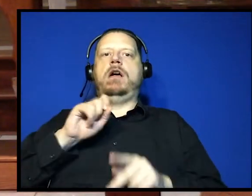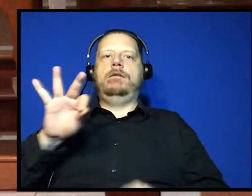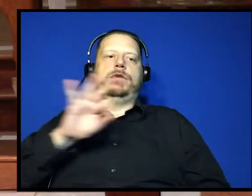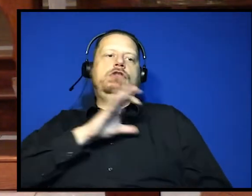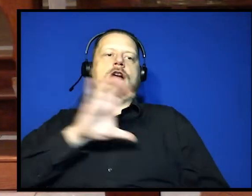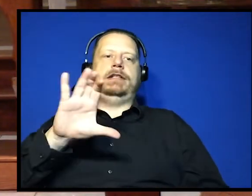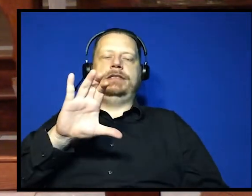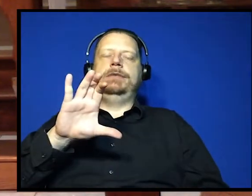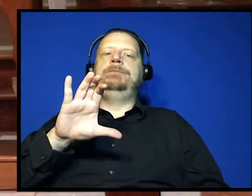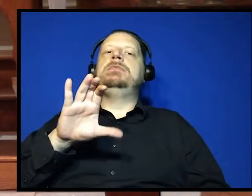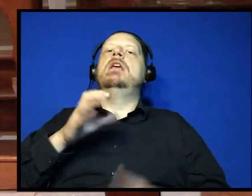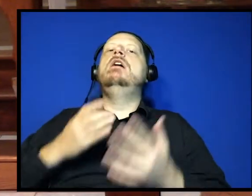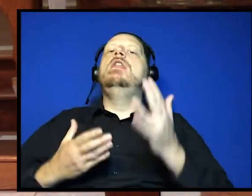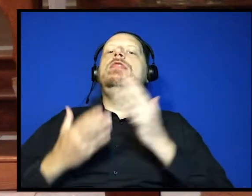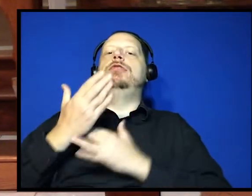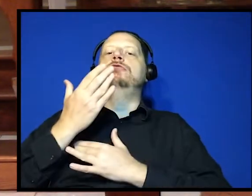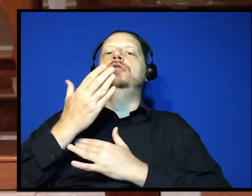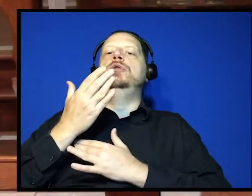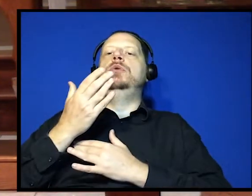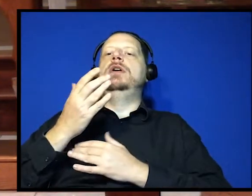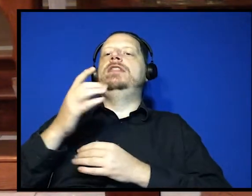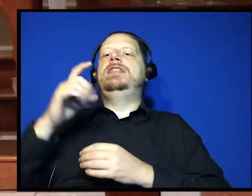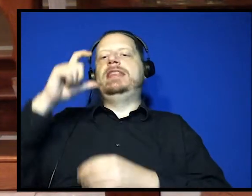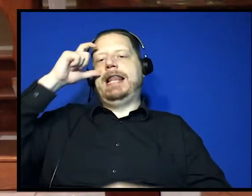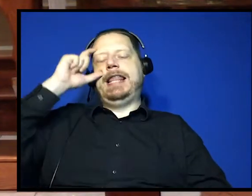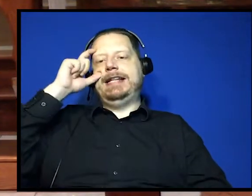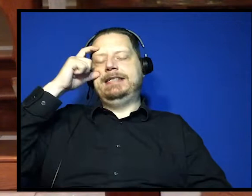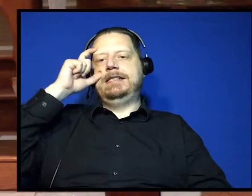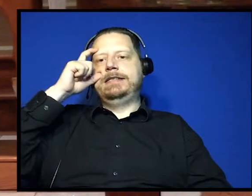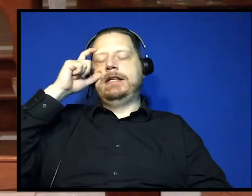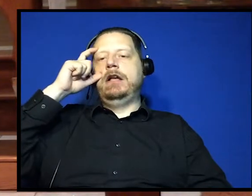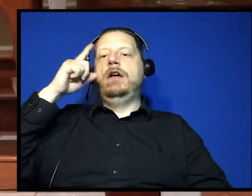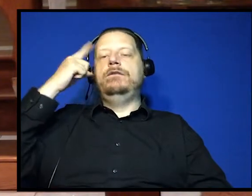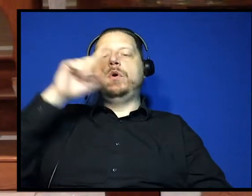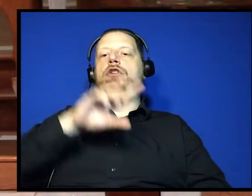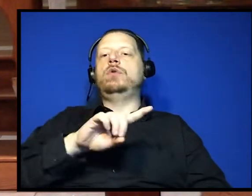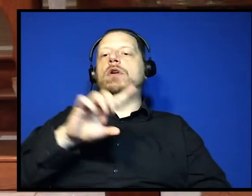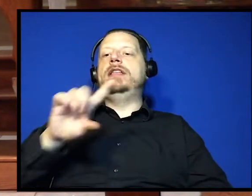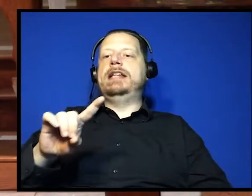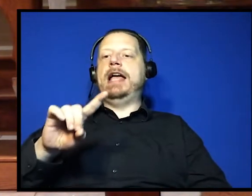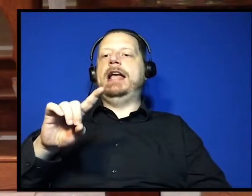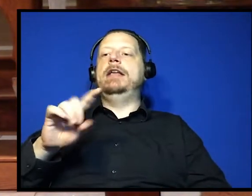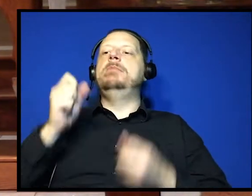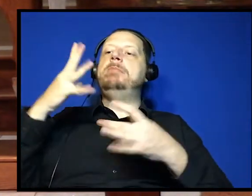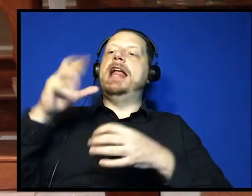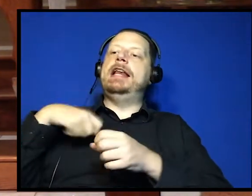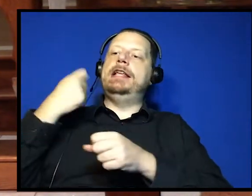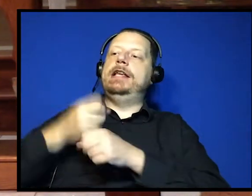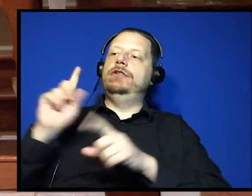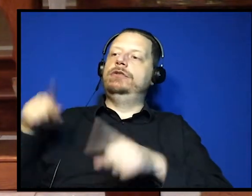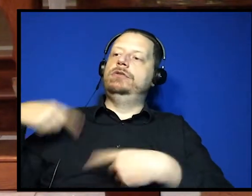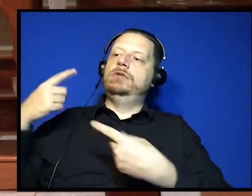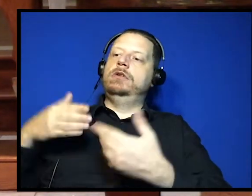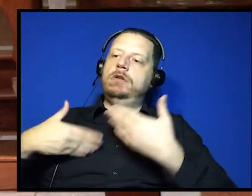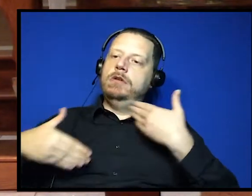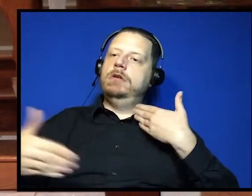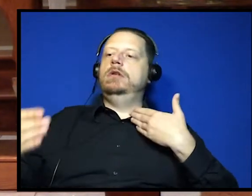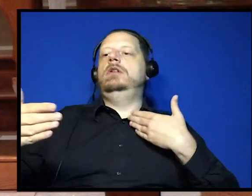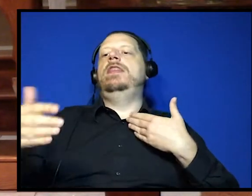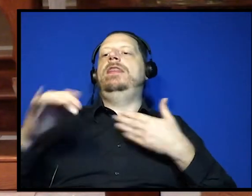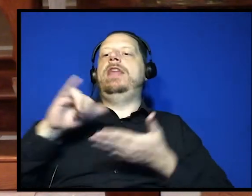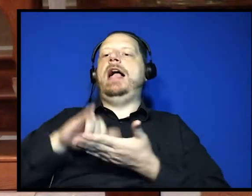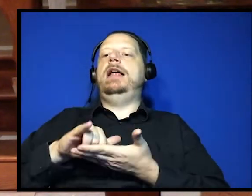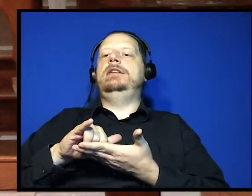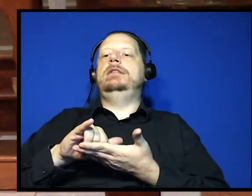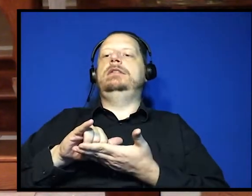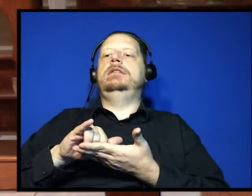Christ. It was through the lens of Dorothy Day that over those years, over those many years,